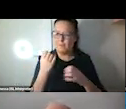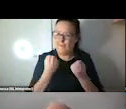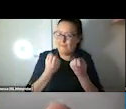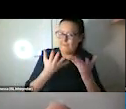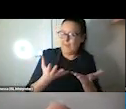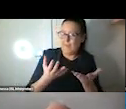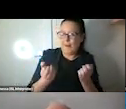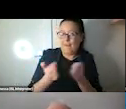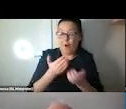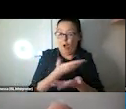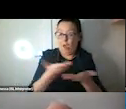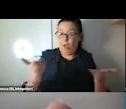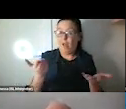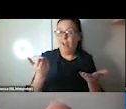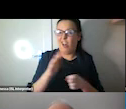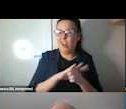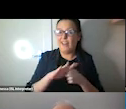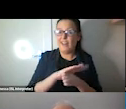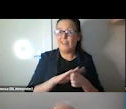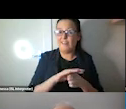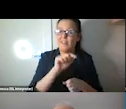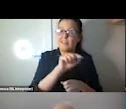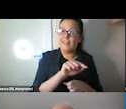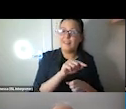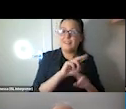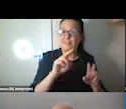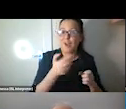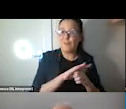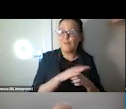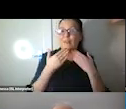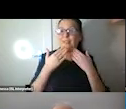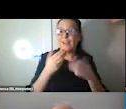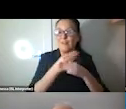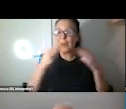the areas that Part M does not cover. So thank you very much indeed.